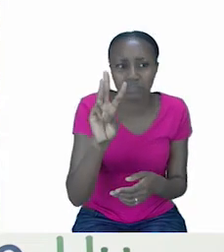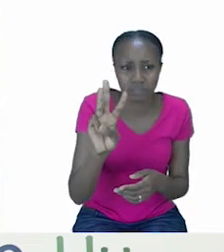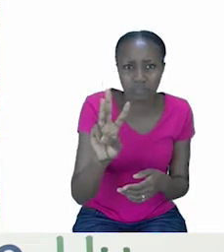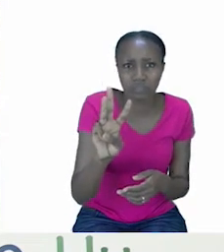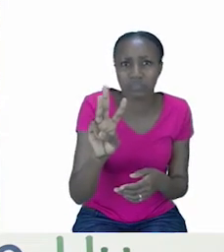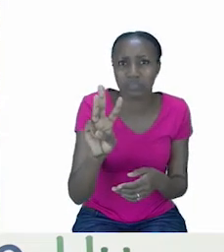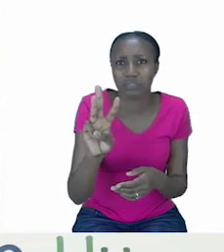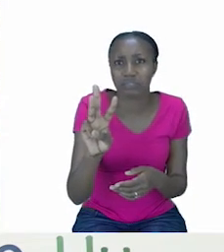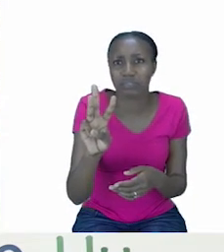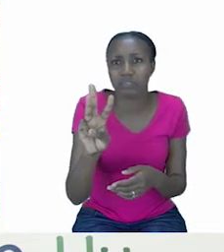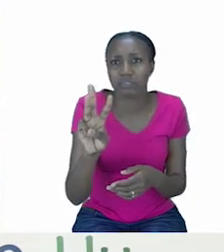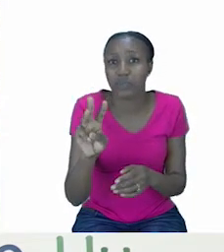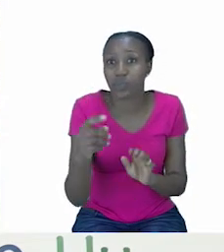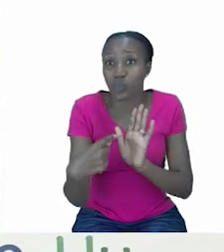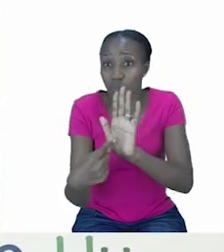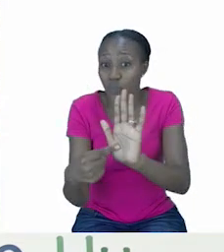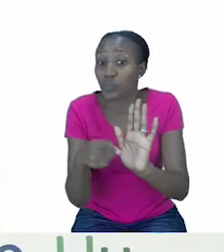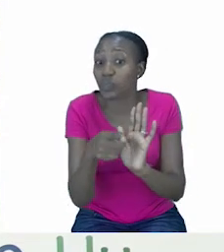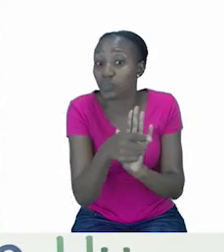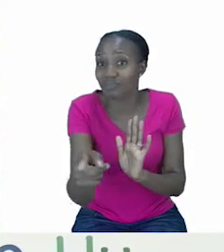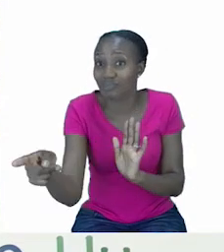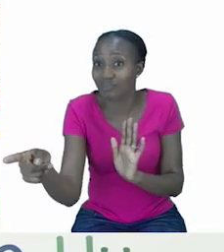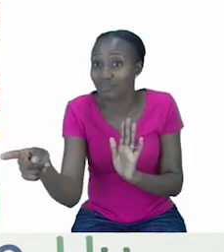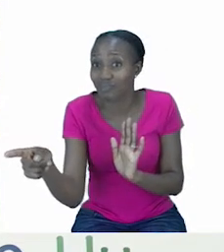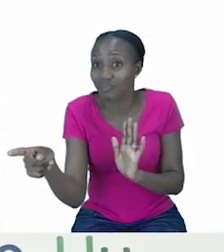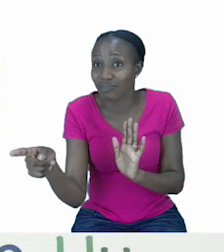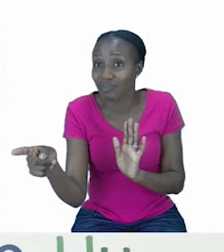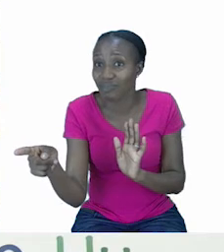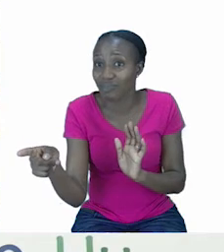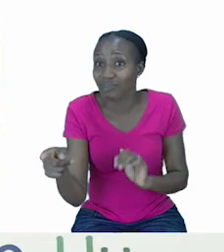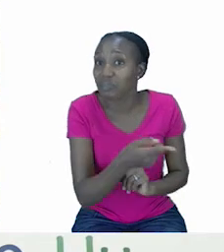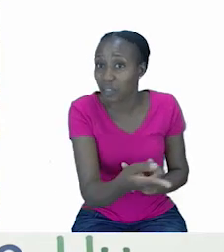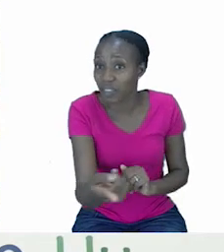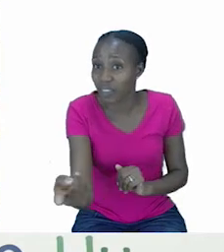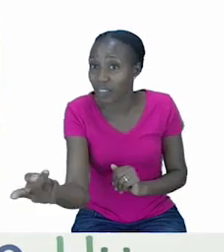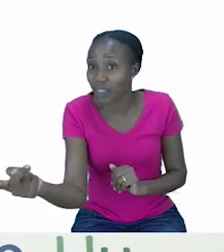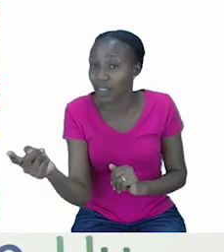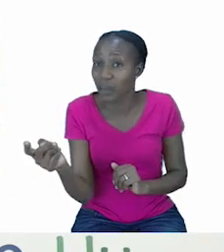We can point to them and say them.